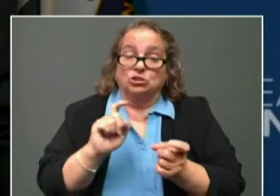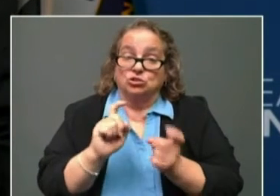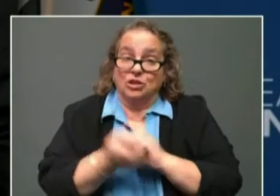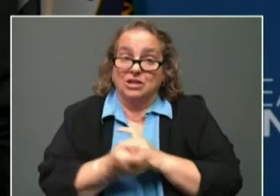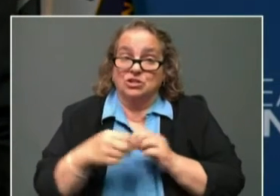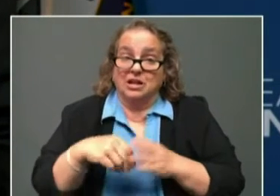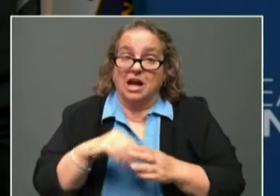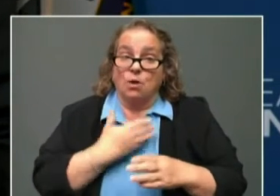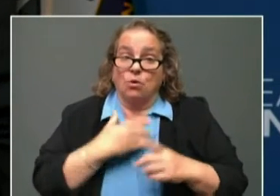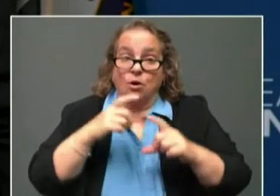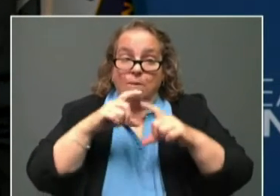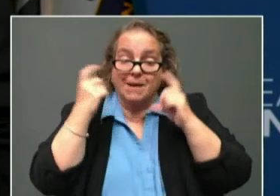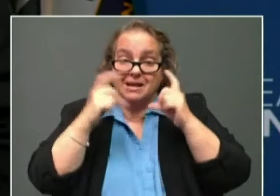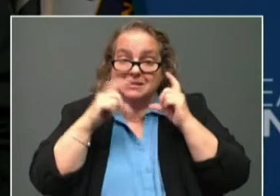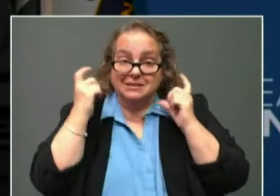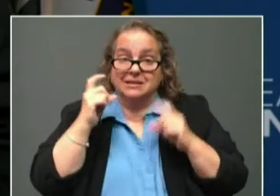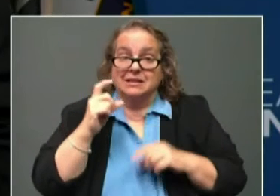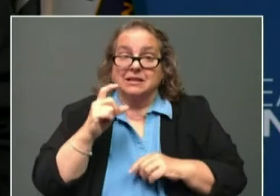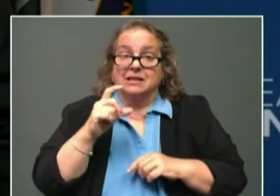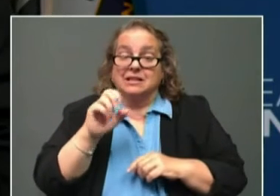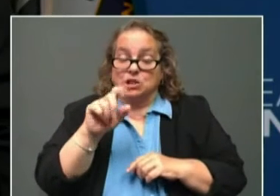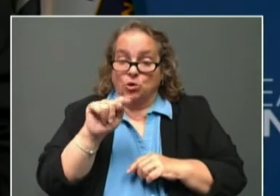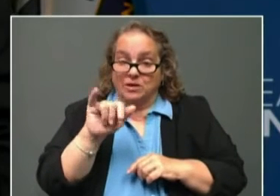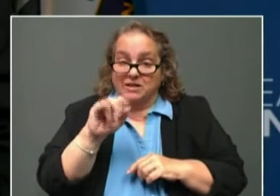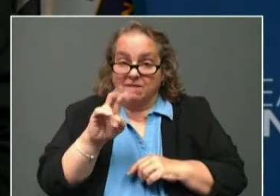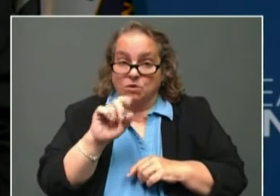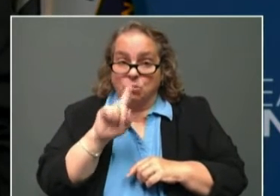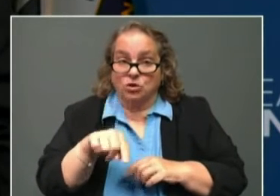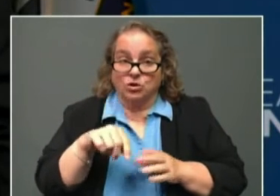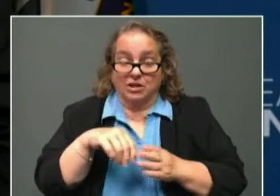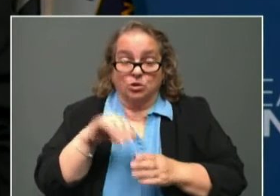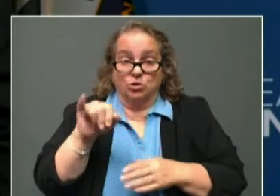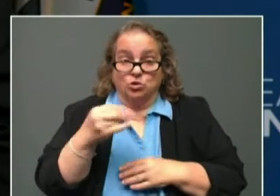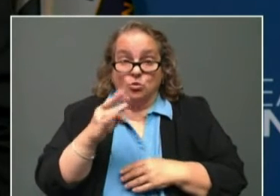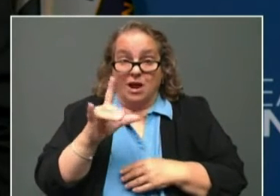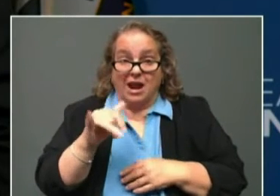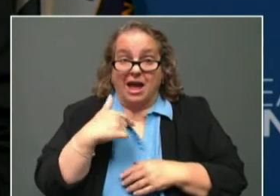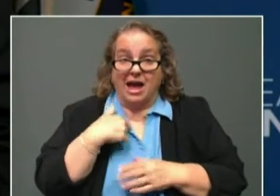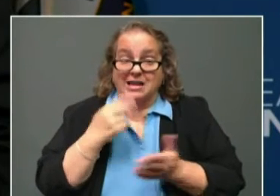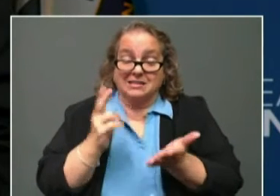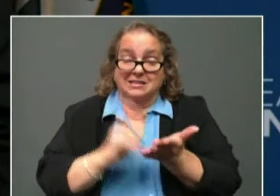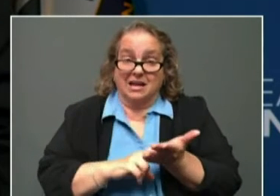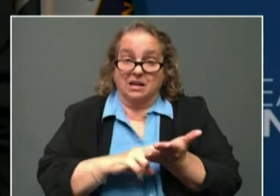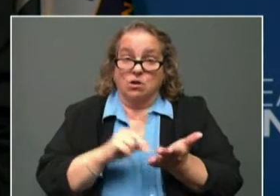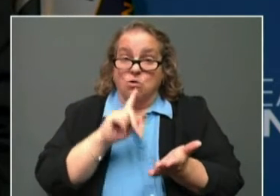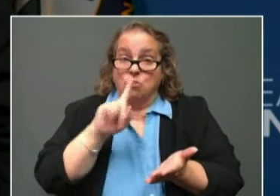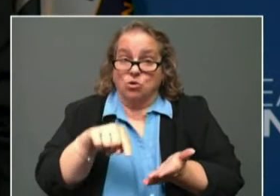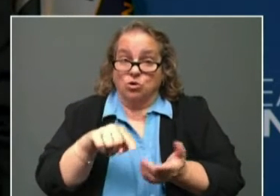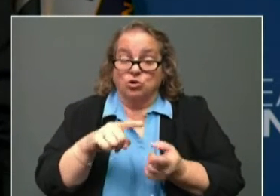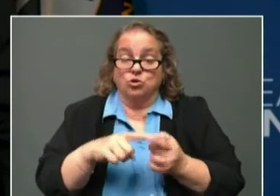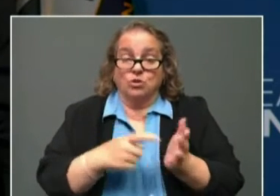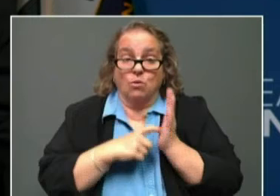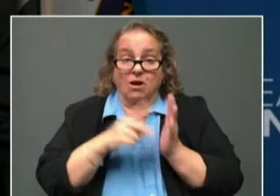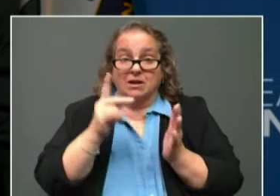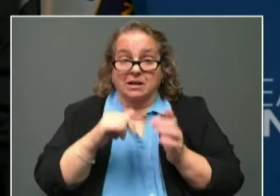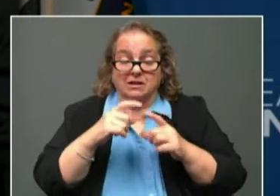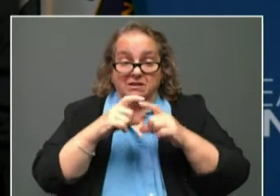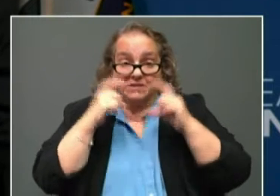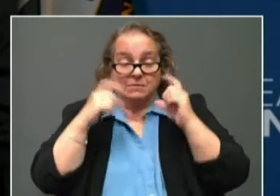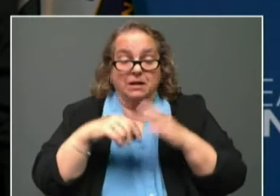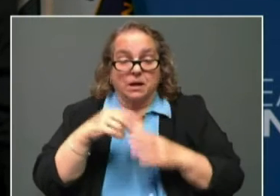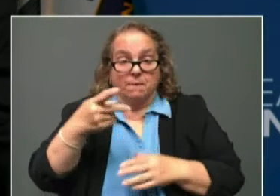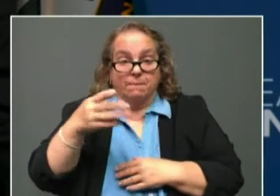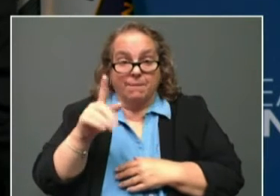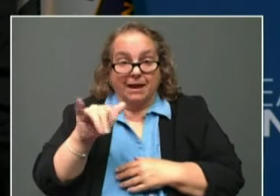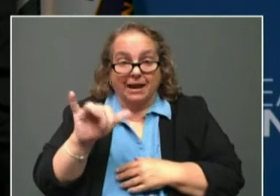masking executive order. So in July, I signed an executive order requiring Kentuckians to wear facial coverings in public to